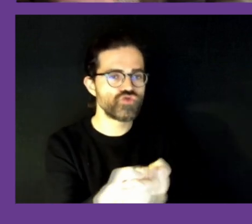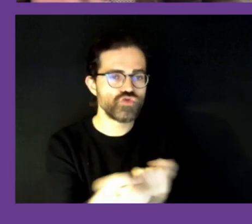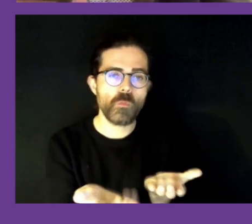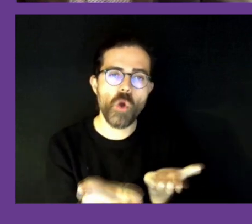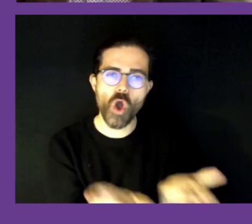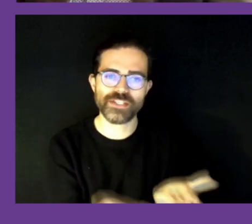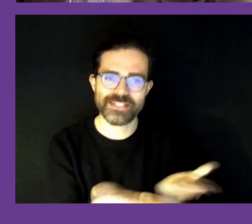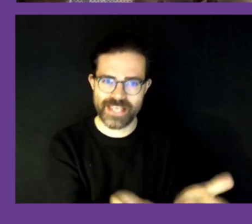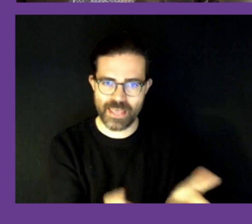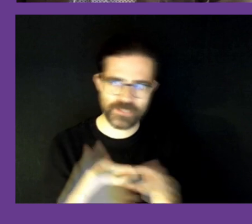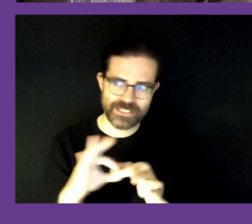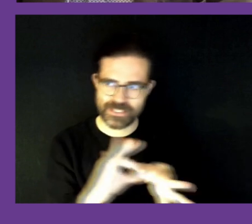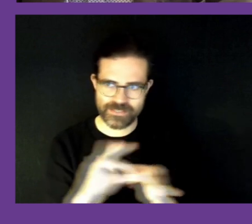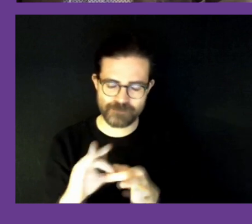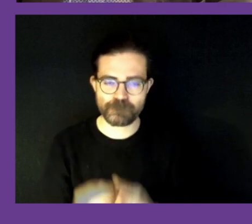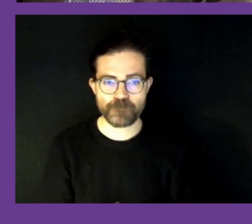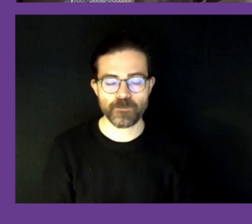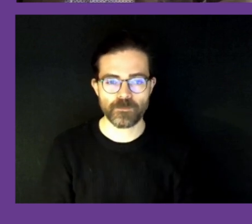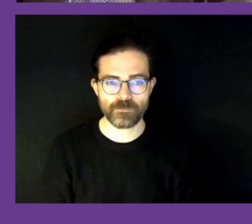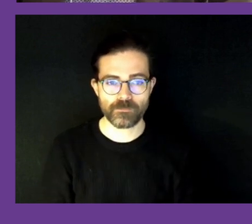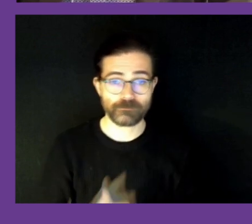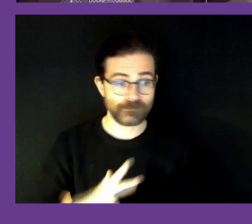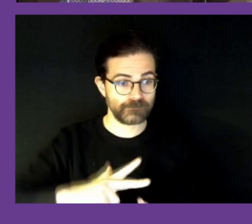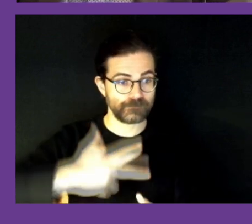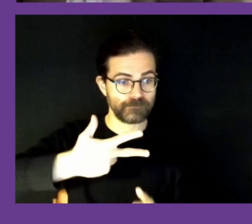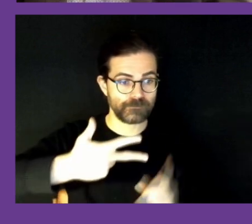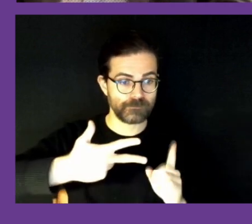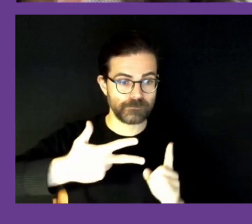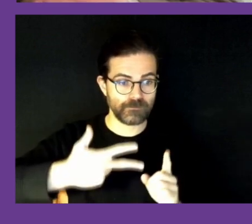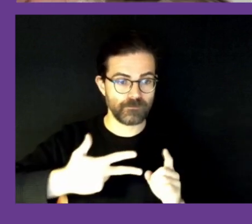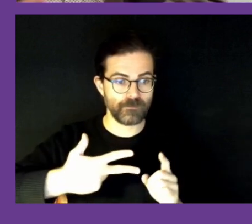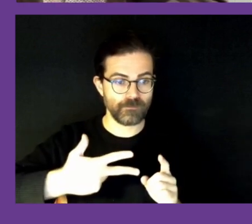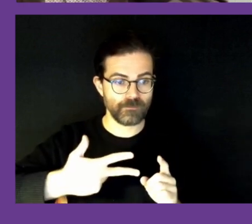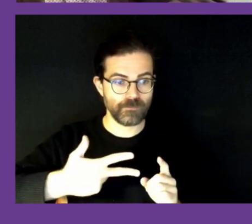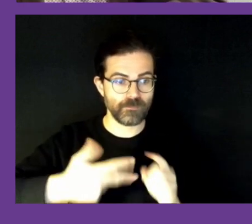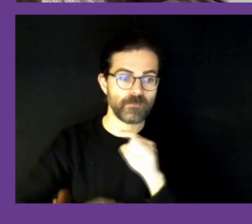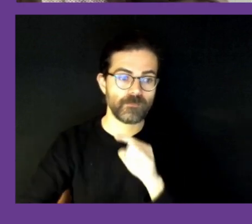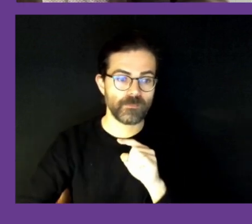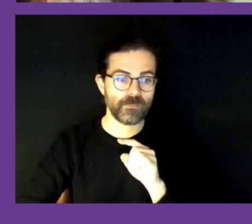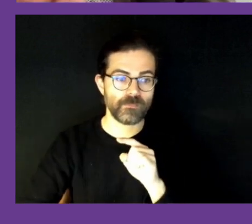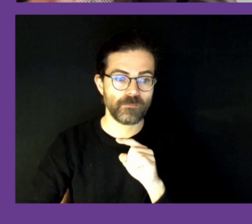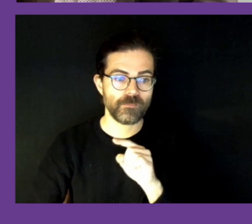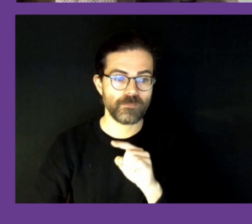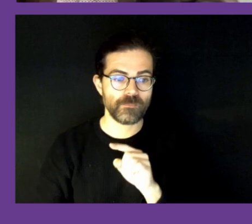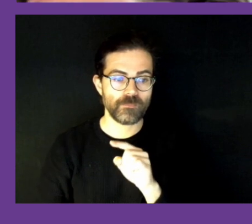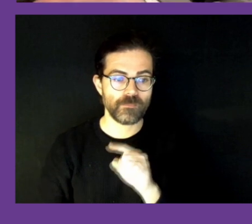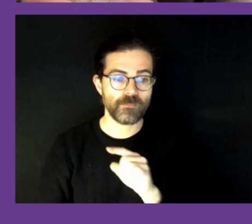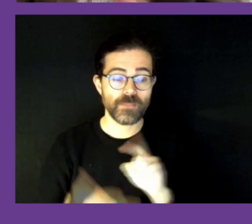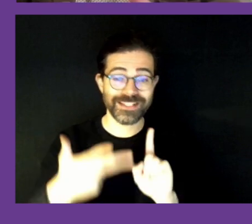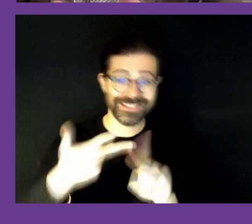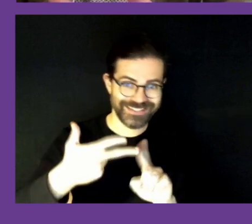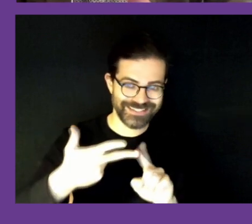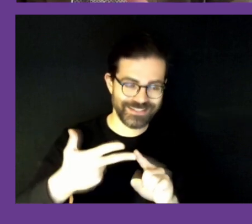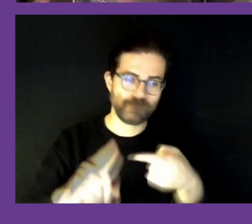services. And TC from Entel, from ETSI Entel, Emergency Telecommunications,